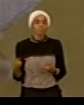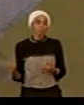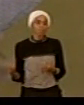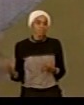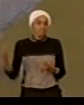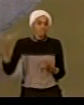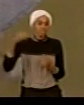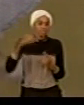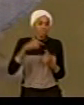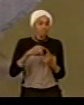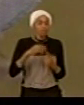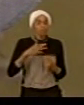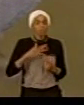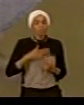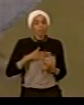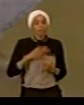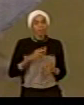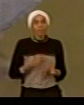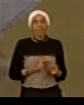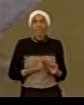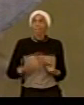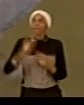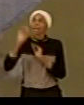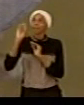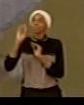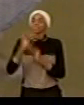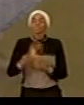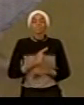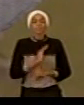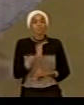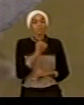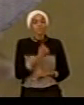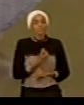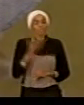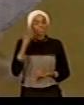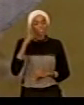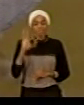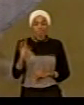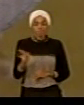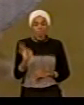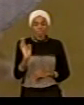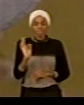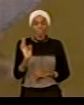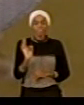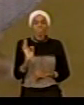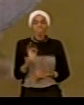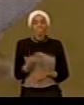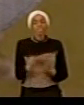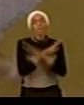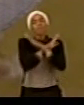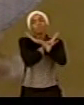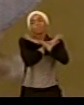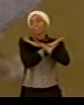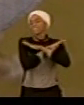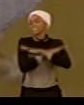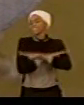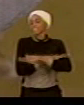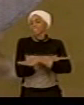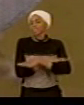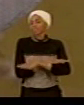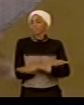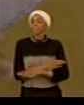ever, till my raptured soul shall find